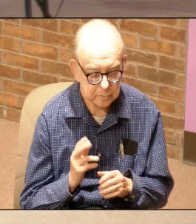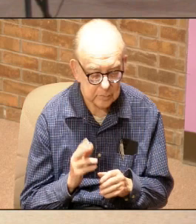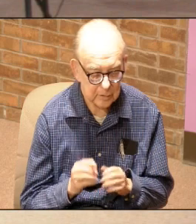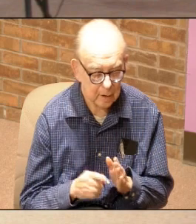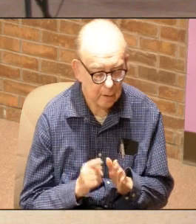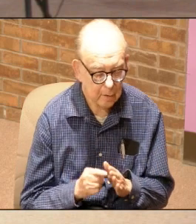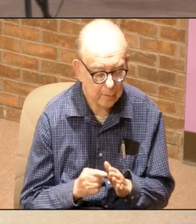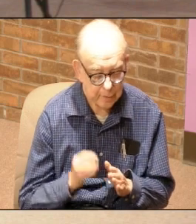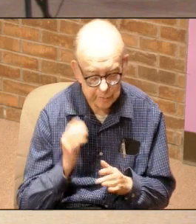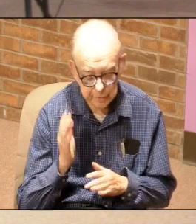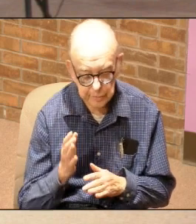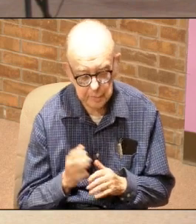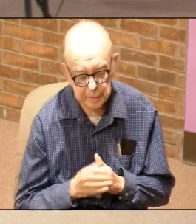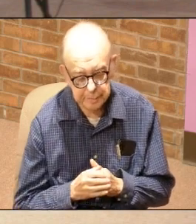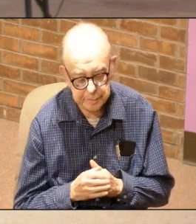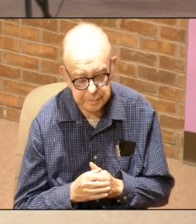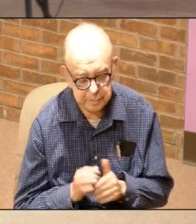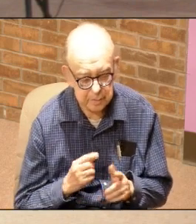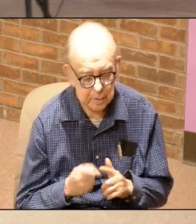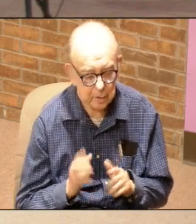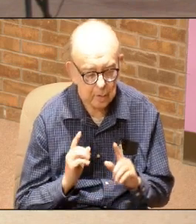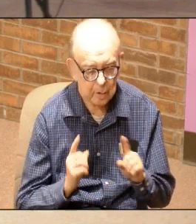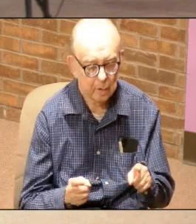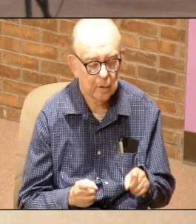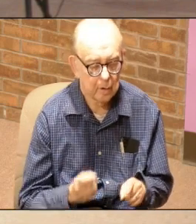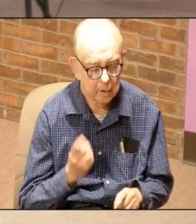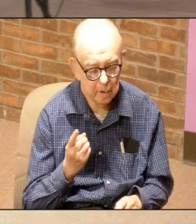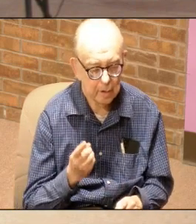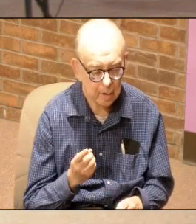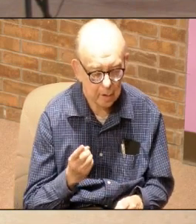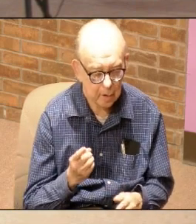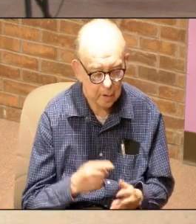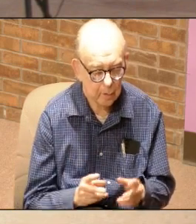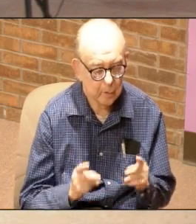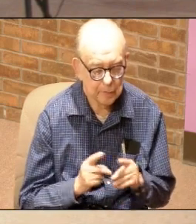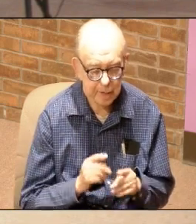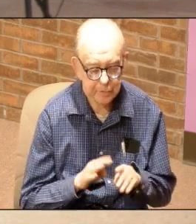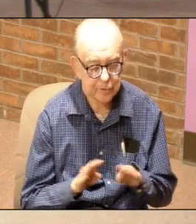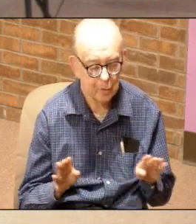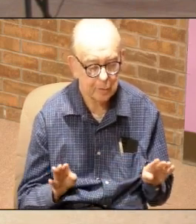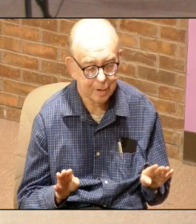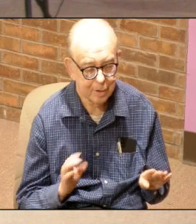minutes for sermon. And then we got to go figure out what place is open